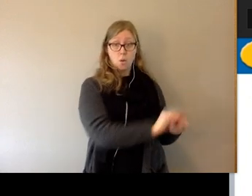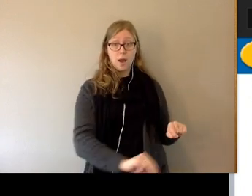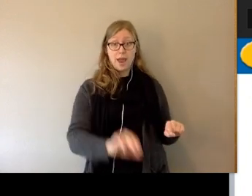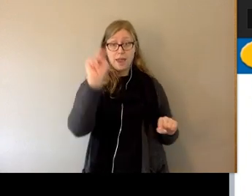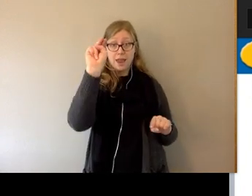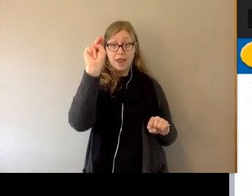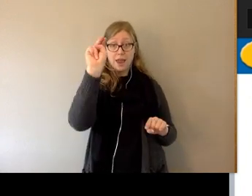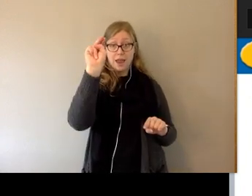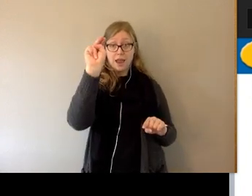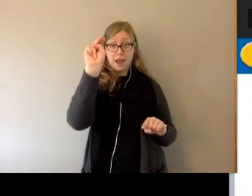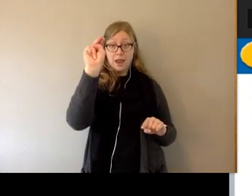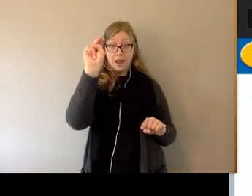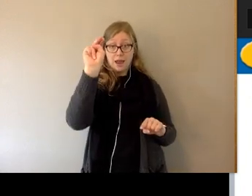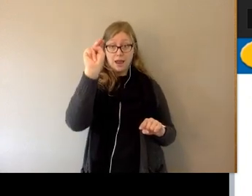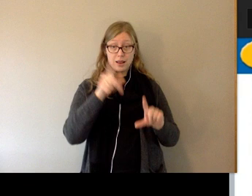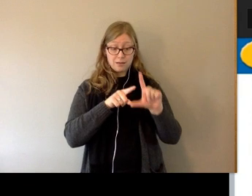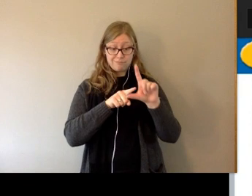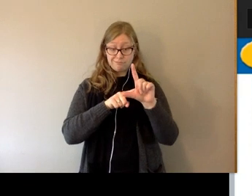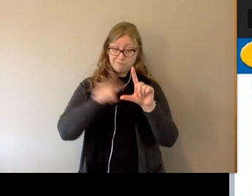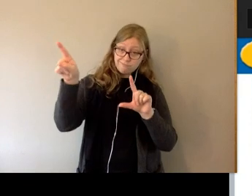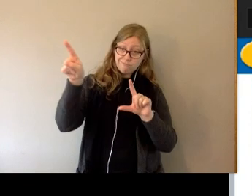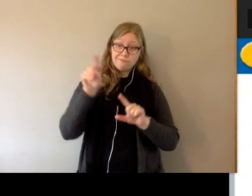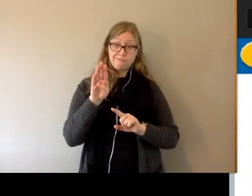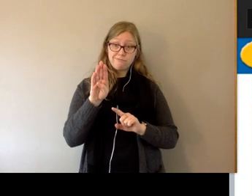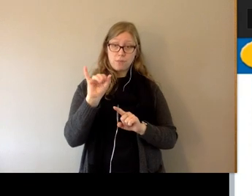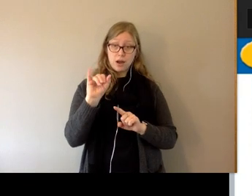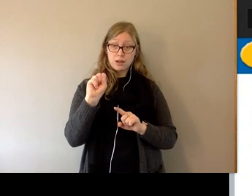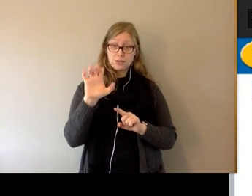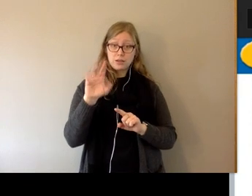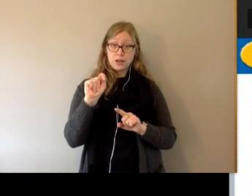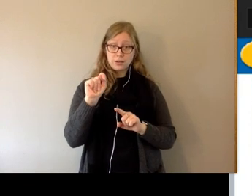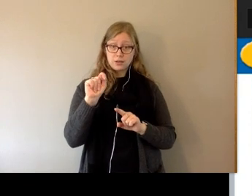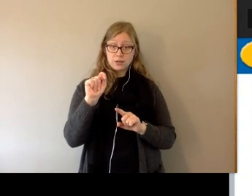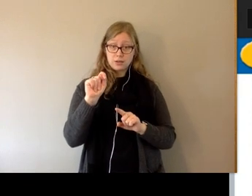segment NP. And so bisecting means that this angle